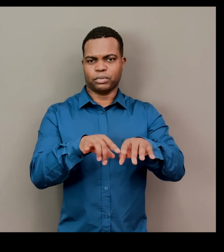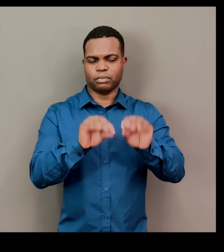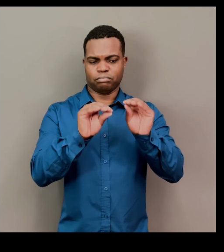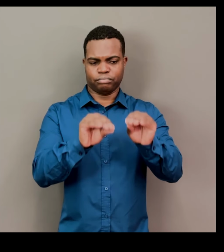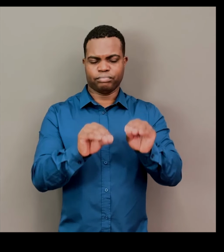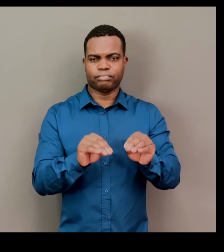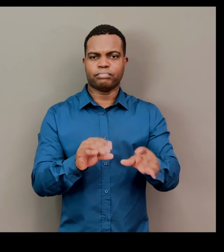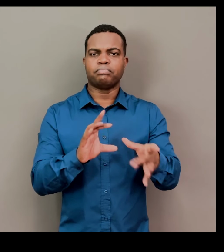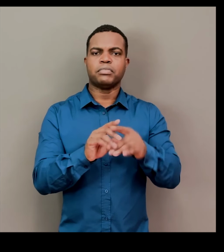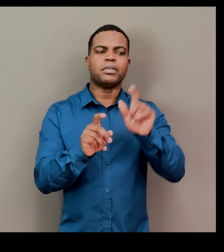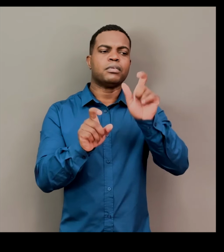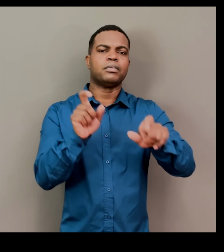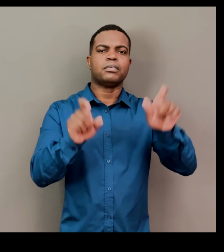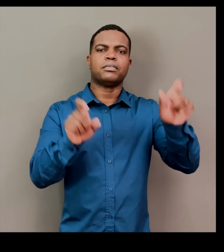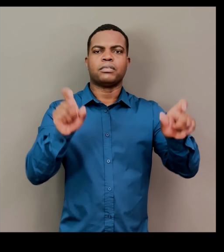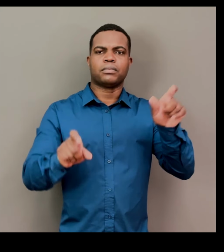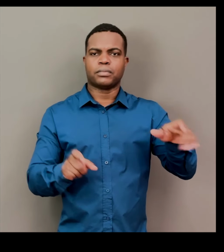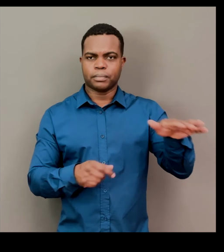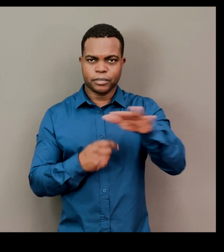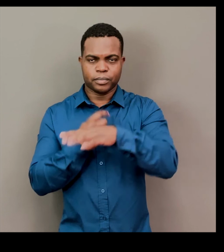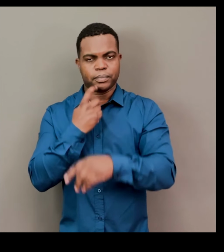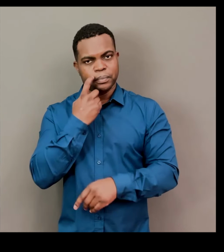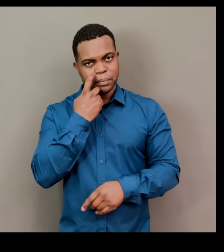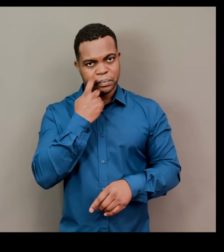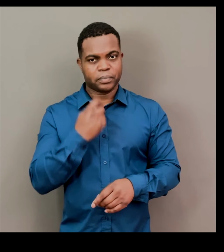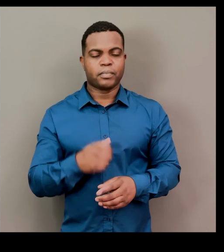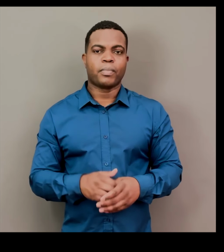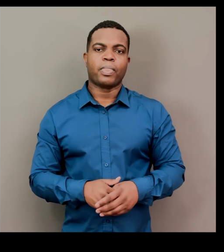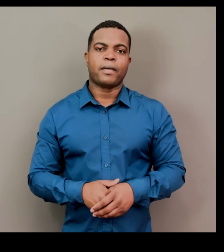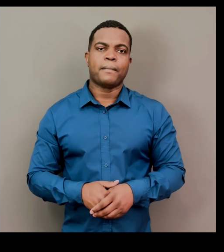to their citizenry.